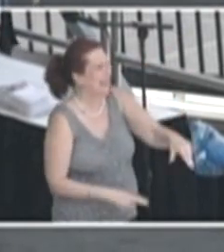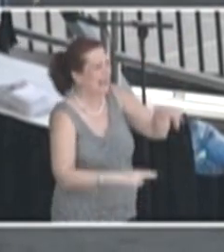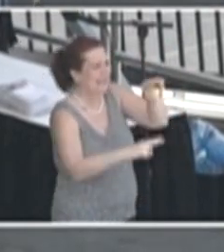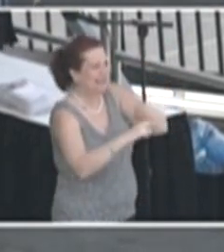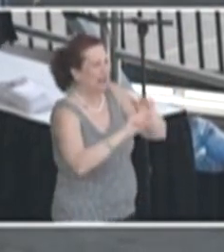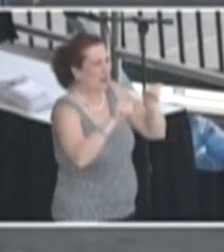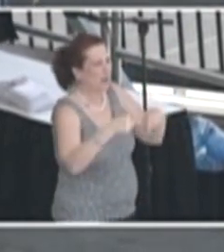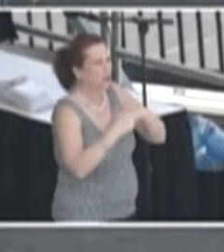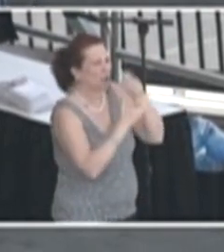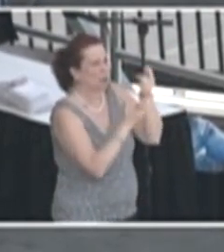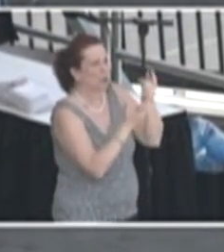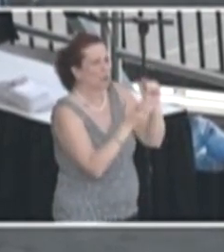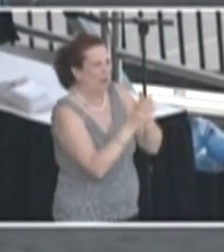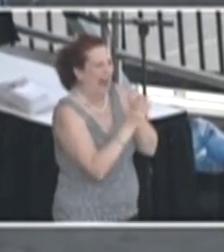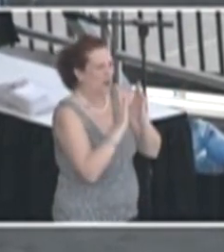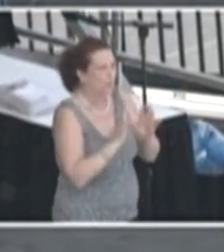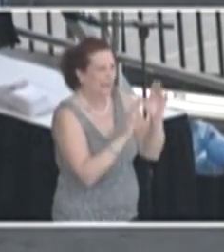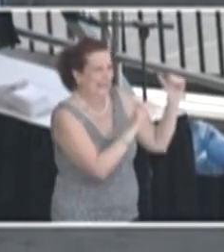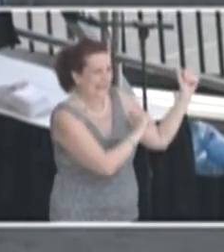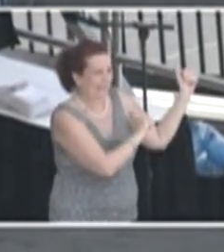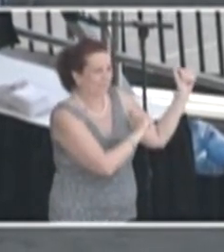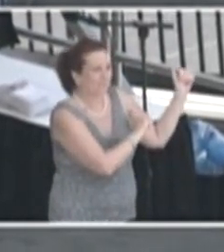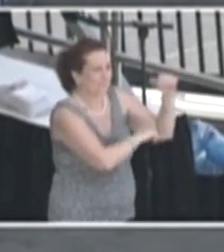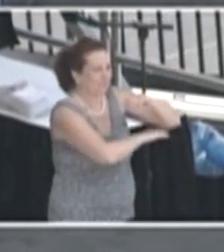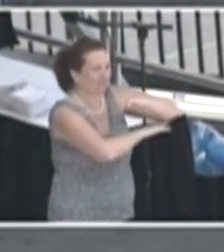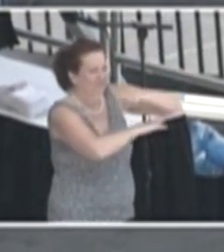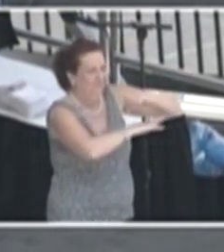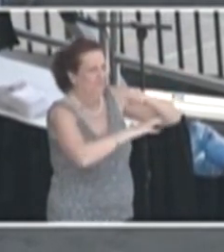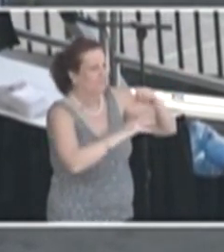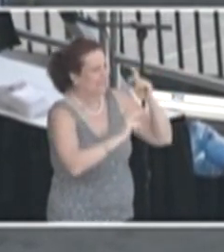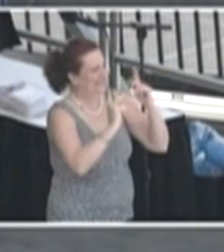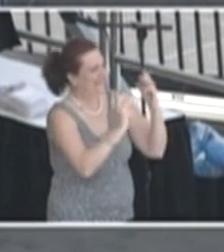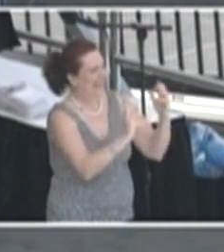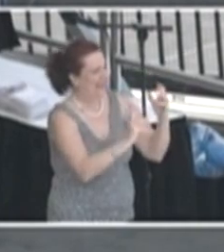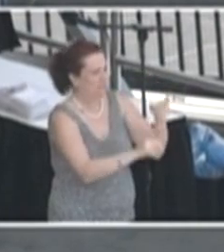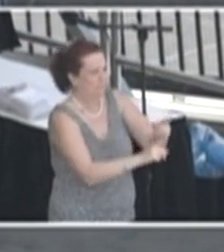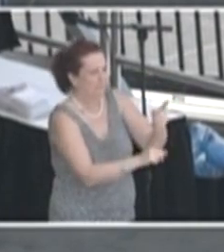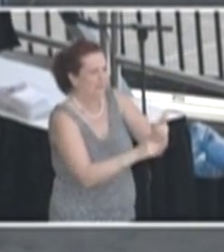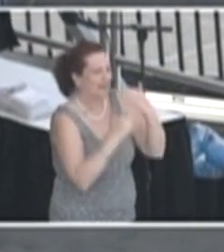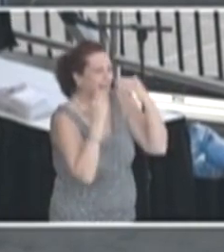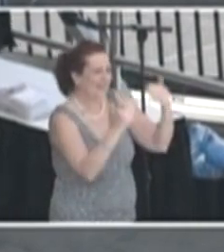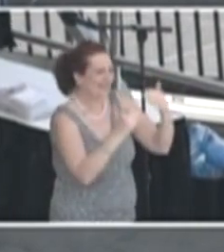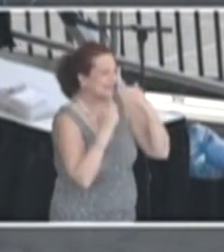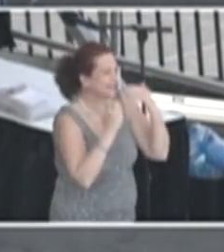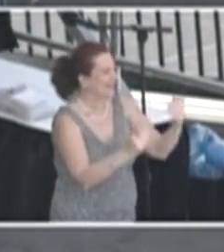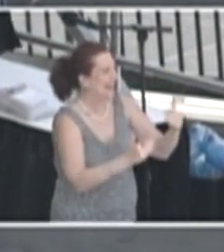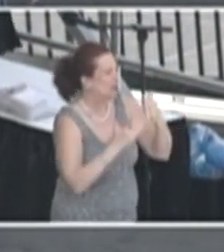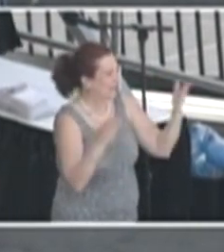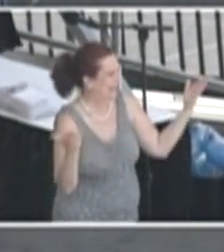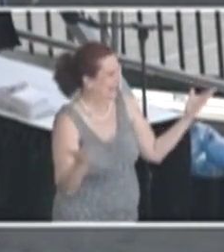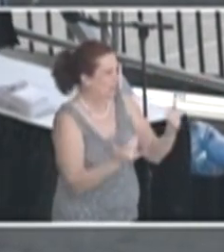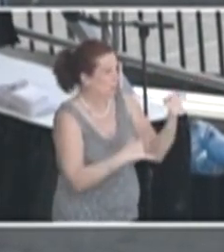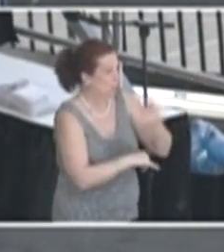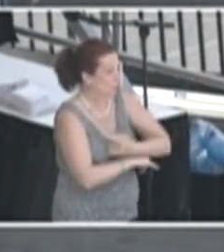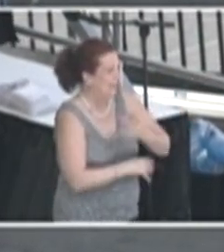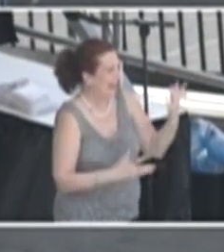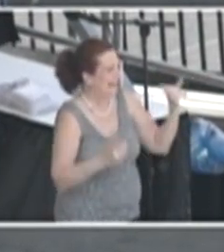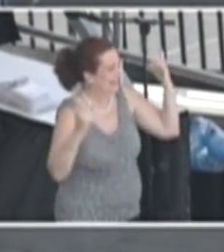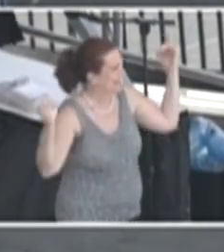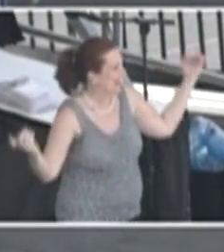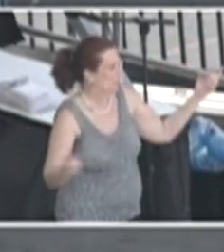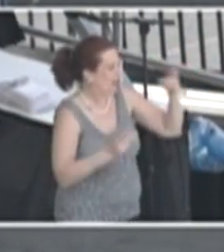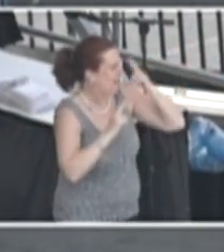stadium. Thank you for sharing this commencement ceremony and celebration in honor of the